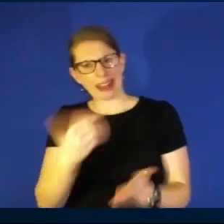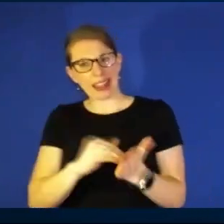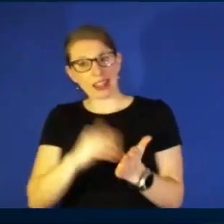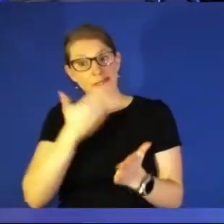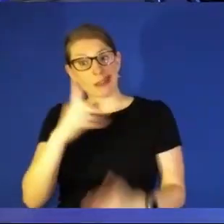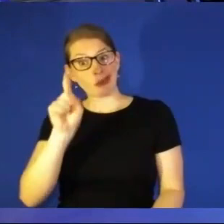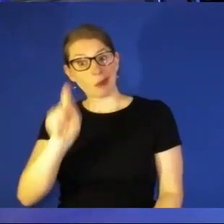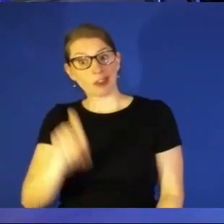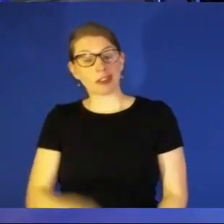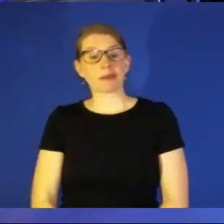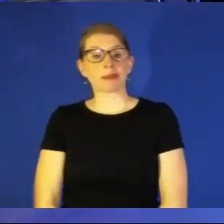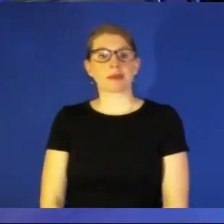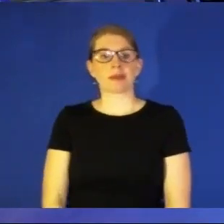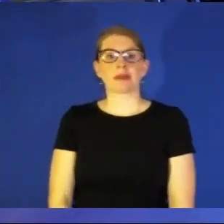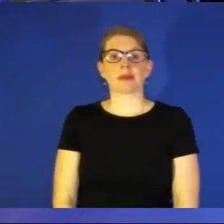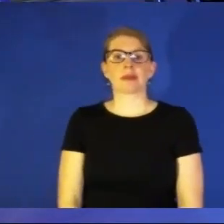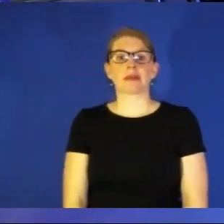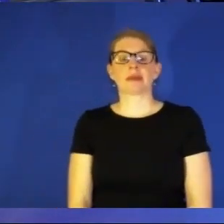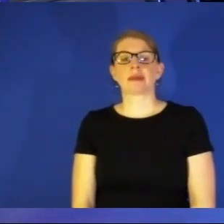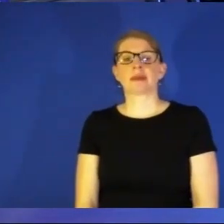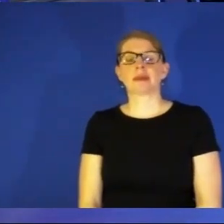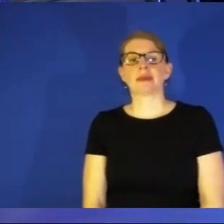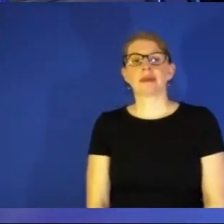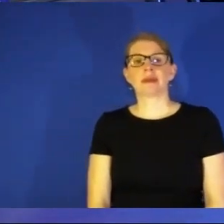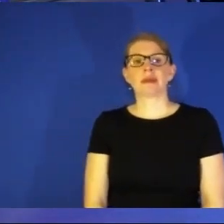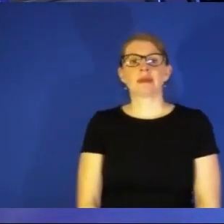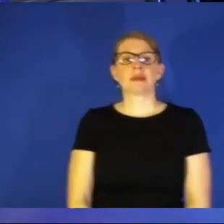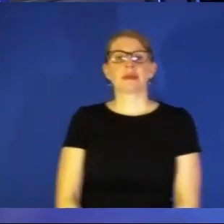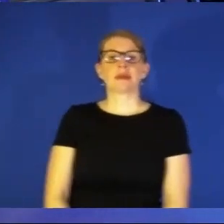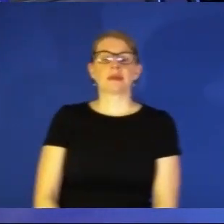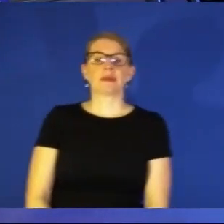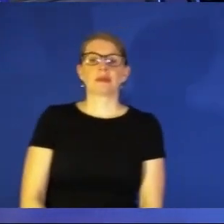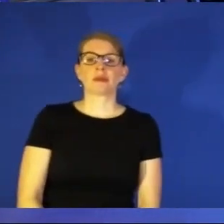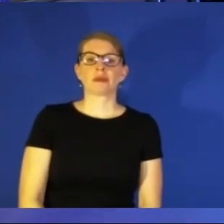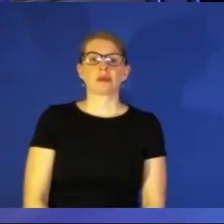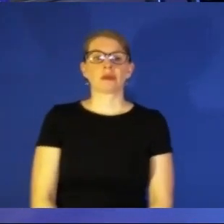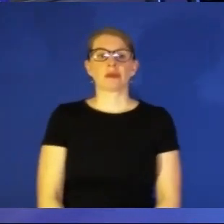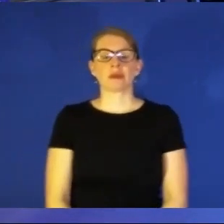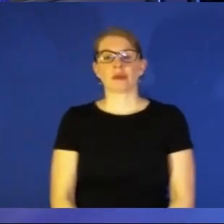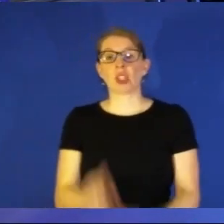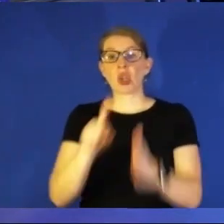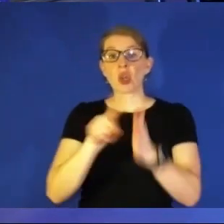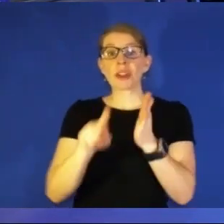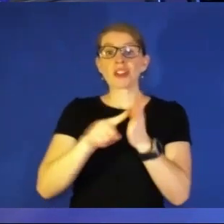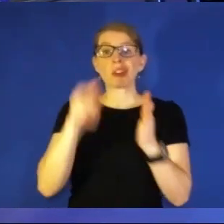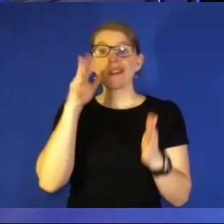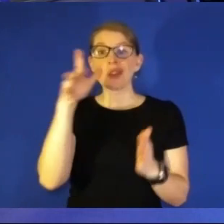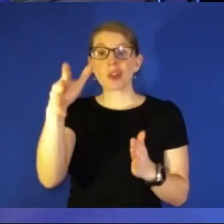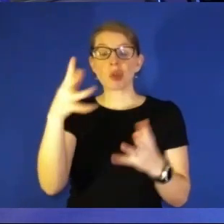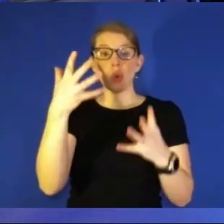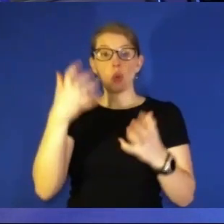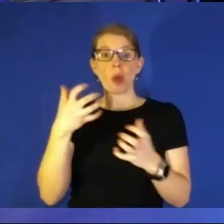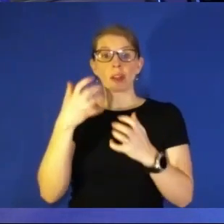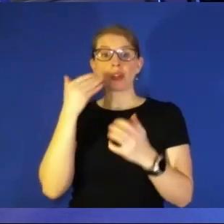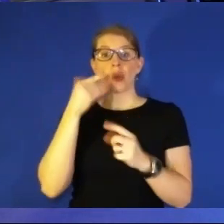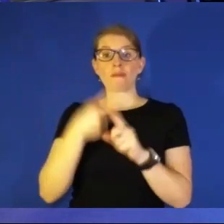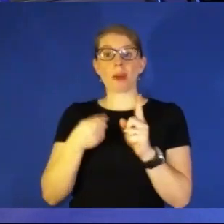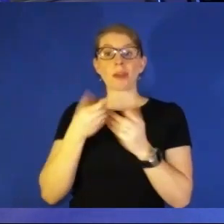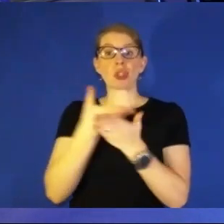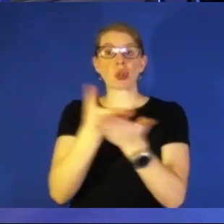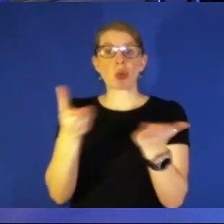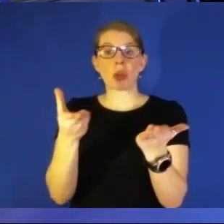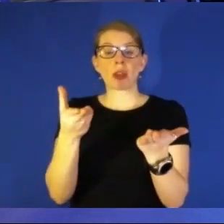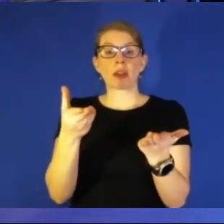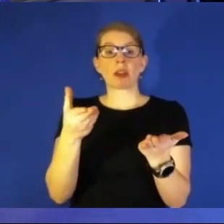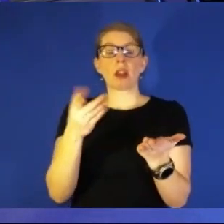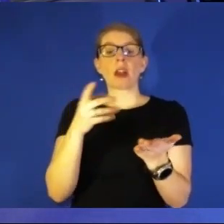very... Yeah. What do your guests think researchers of the future would want to know from you? And like, what would you